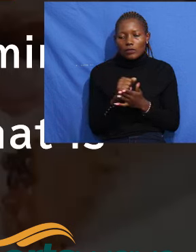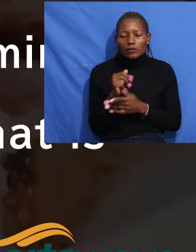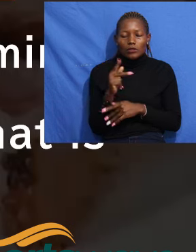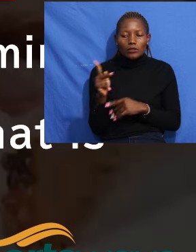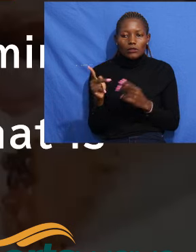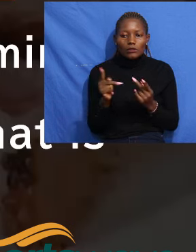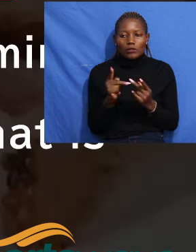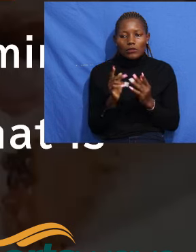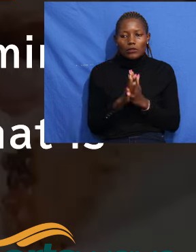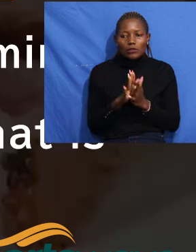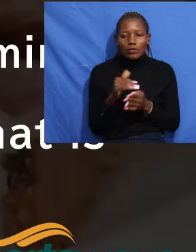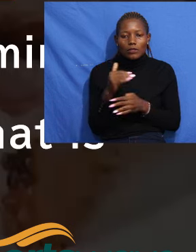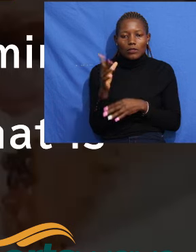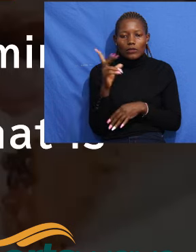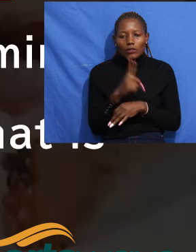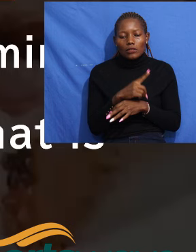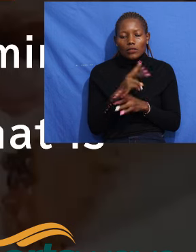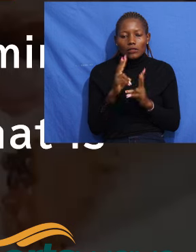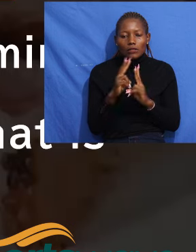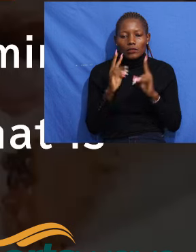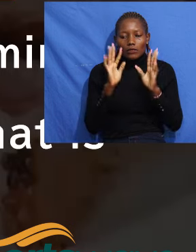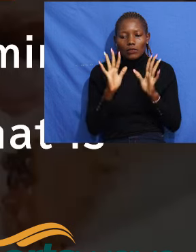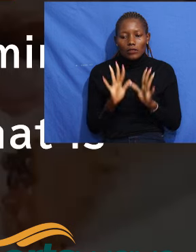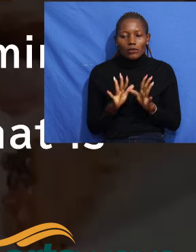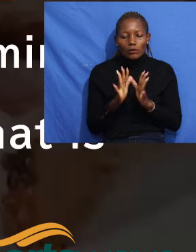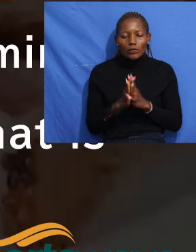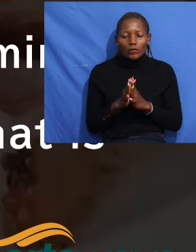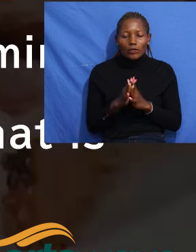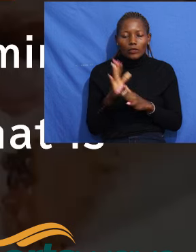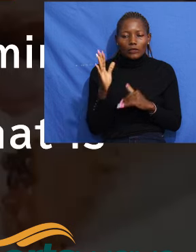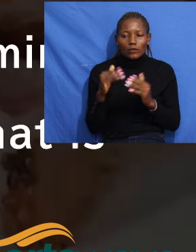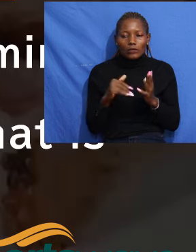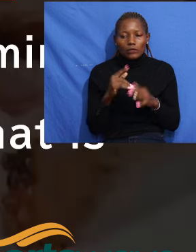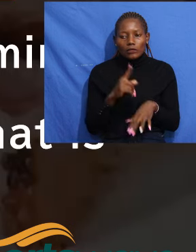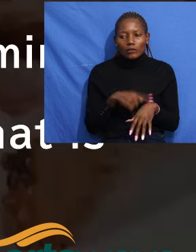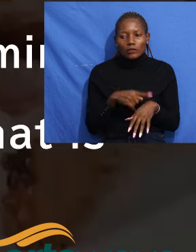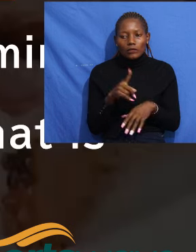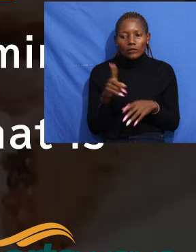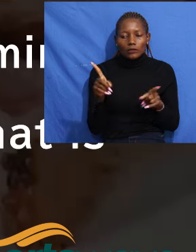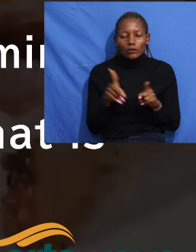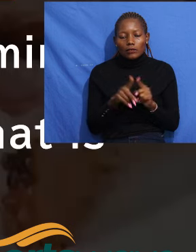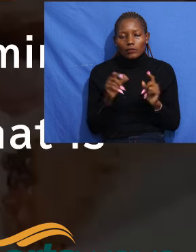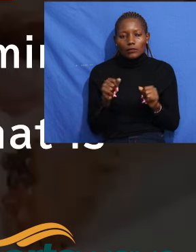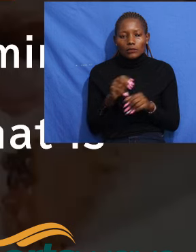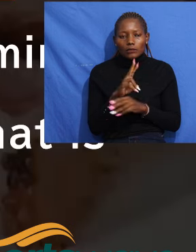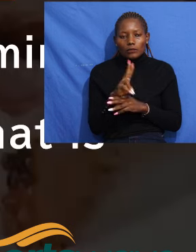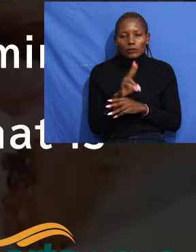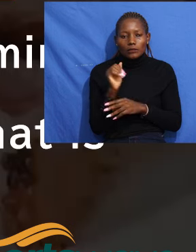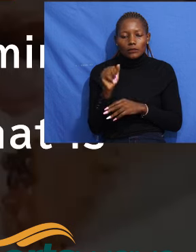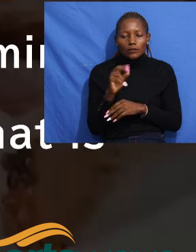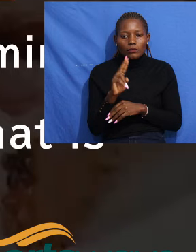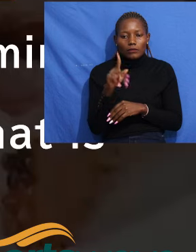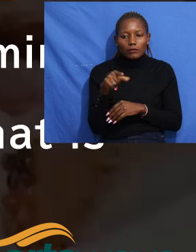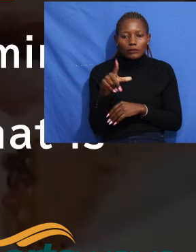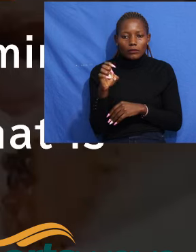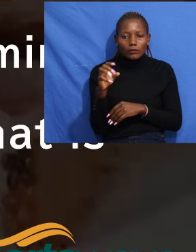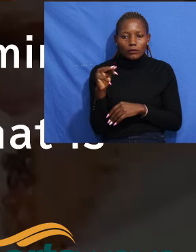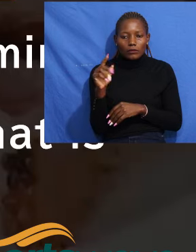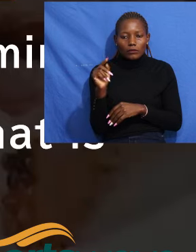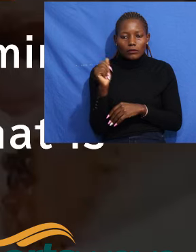total daily intake is more important than timing. And you can use supplements also to supplement what is